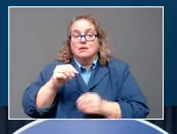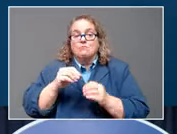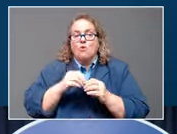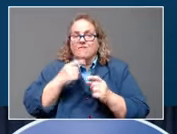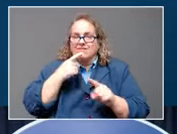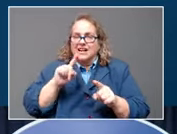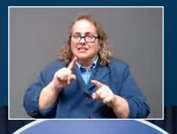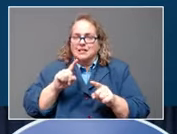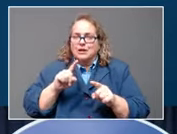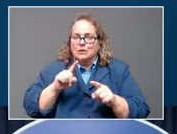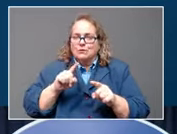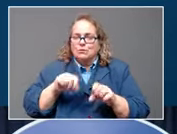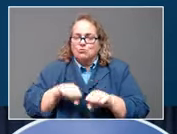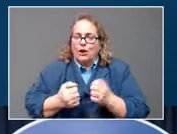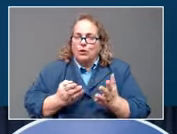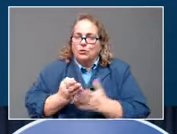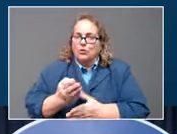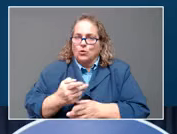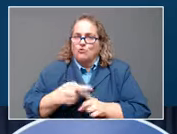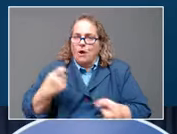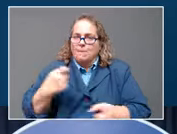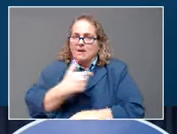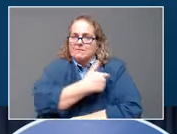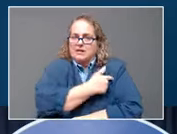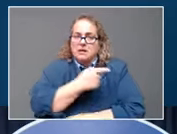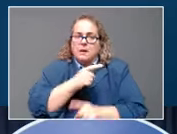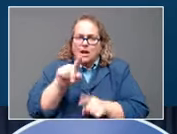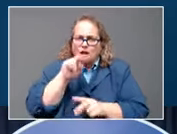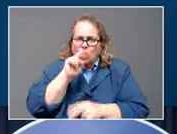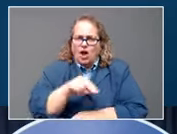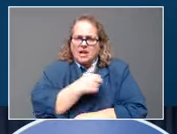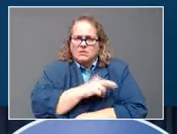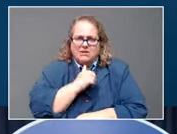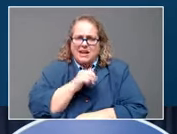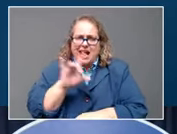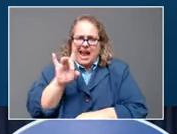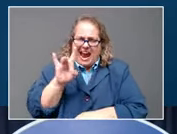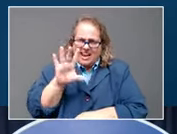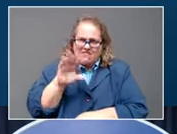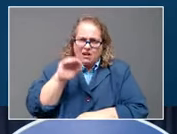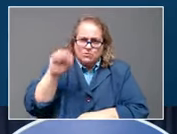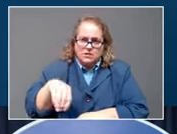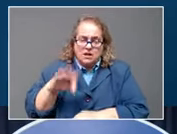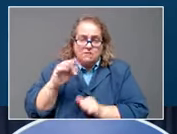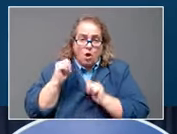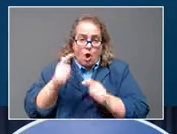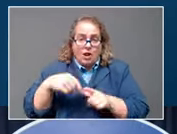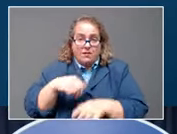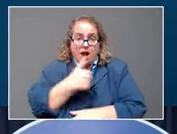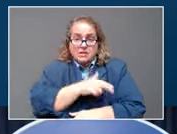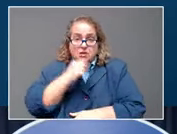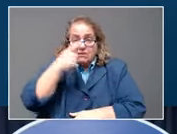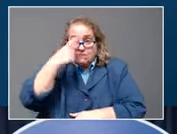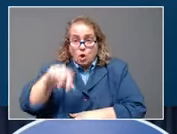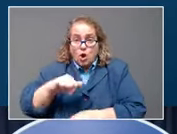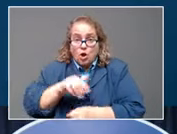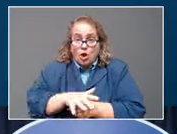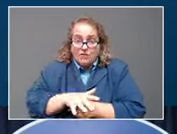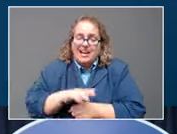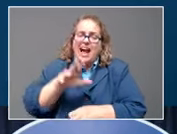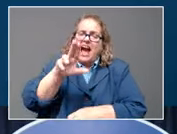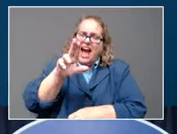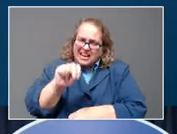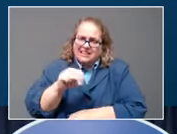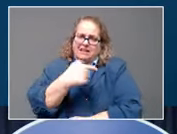down to hospitalizations. Even with waning immunity, 85% of everybody in the hospital for COVID is